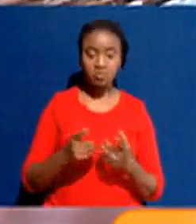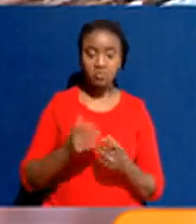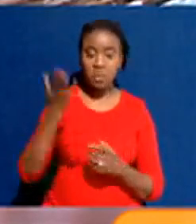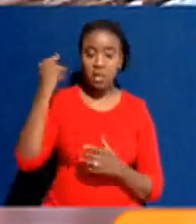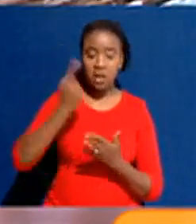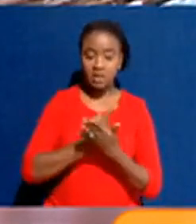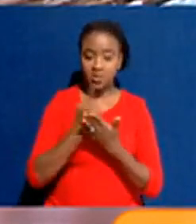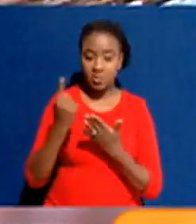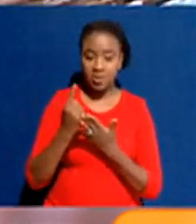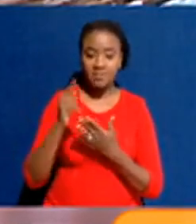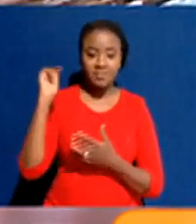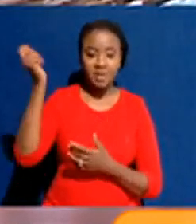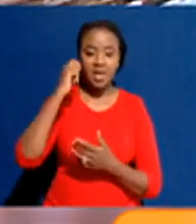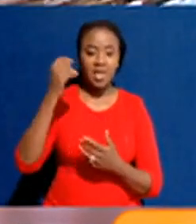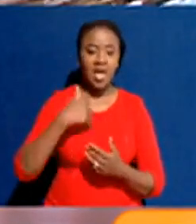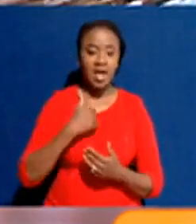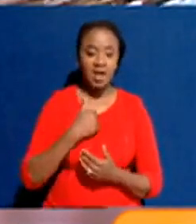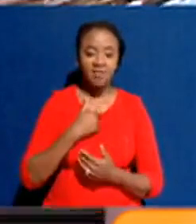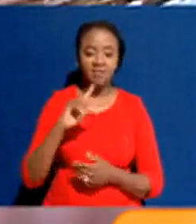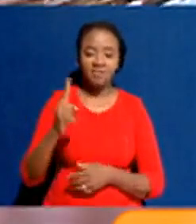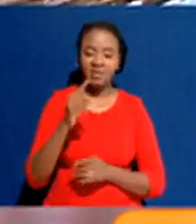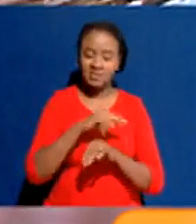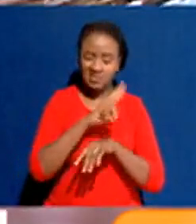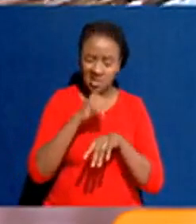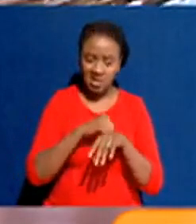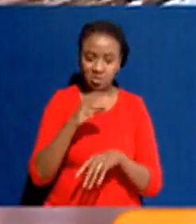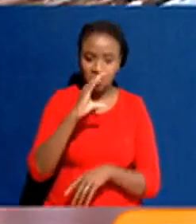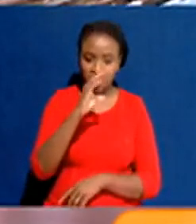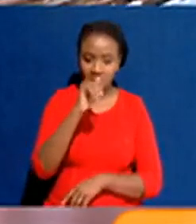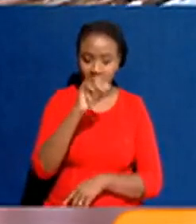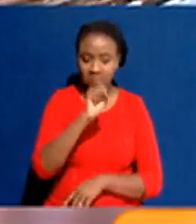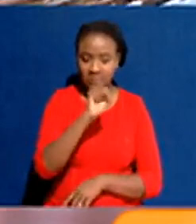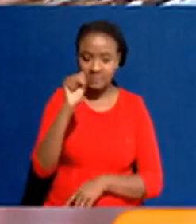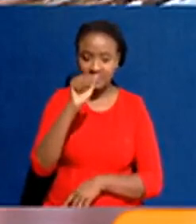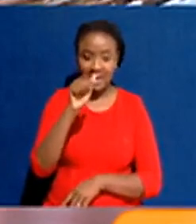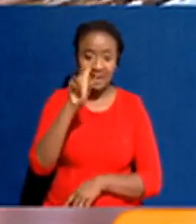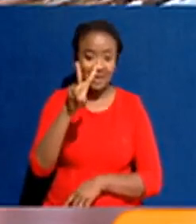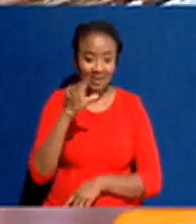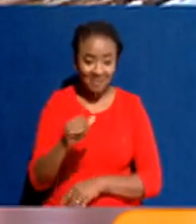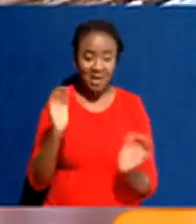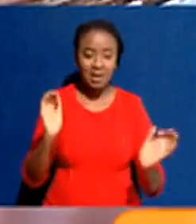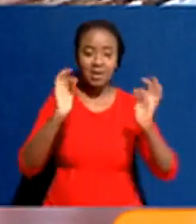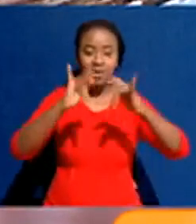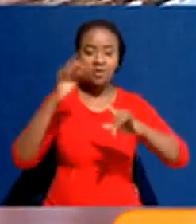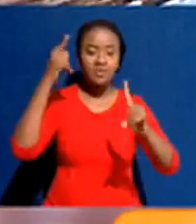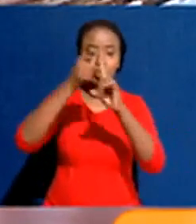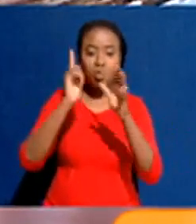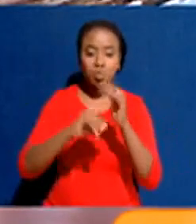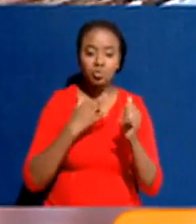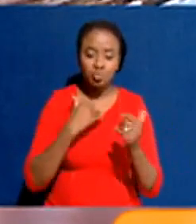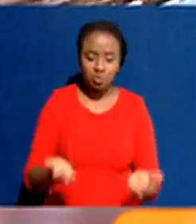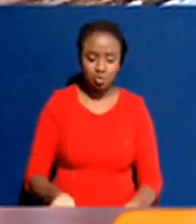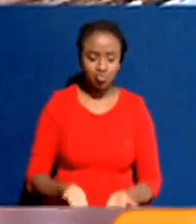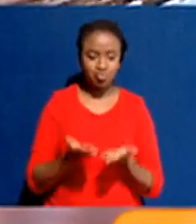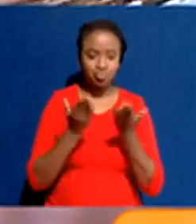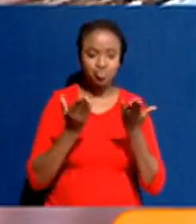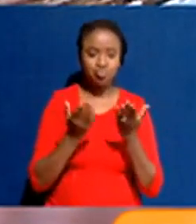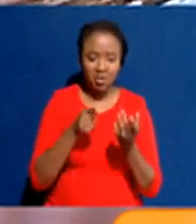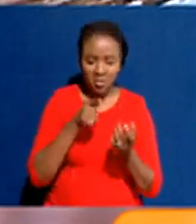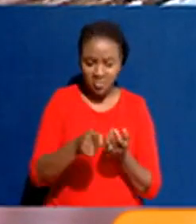Last week, Kenya hosted its first National Cassava Conference in a move aimed at enhancing productivity of the